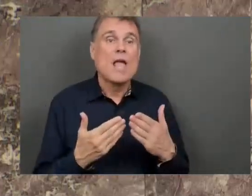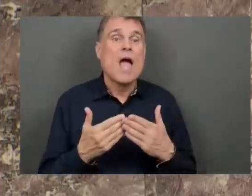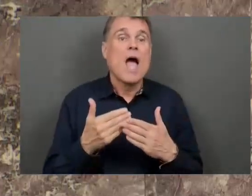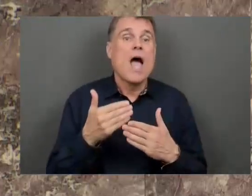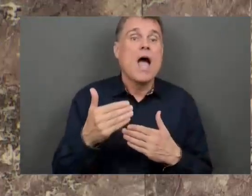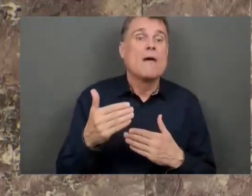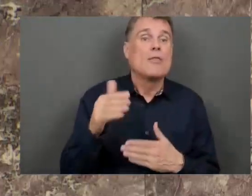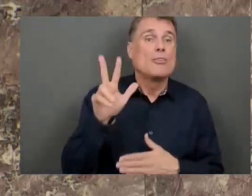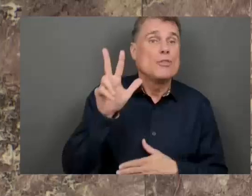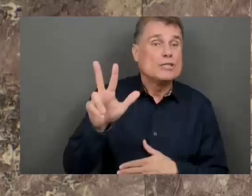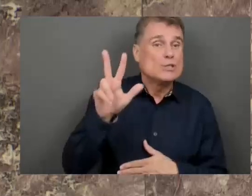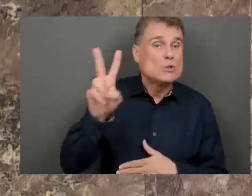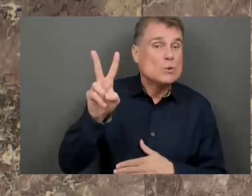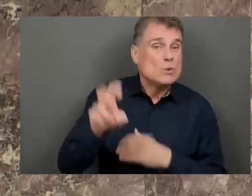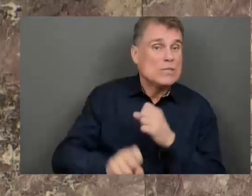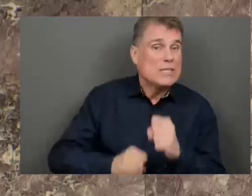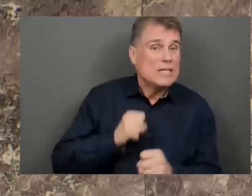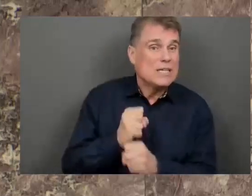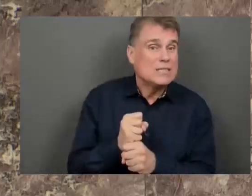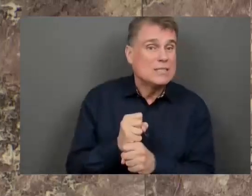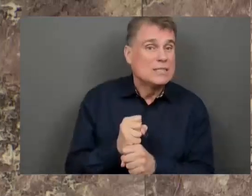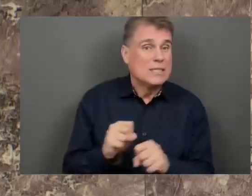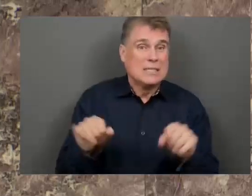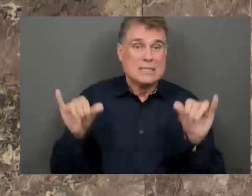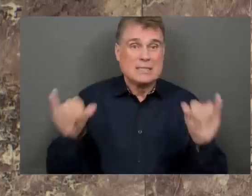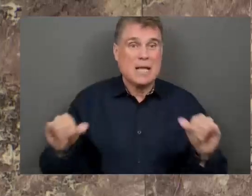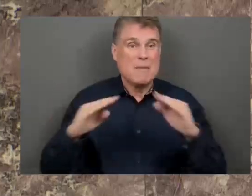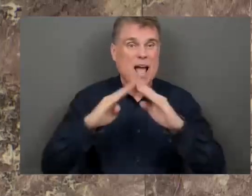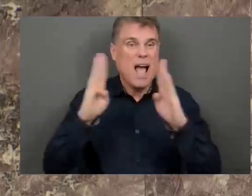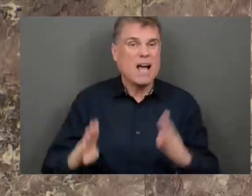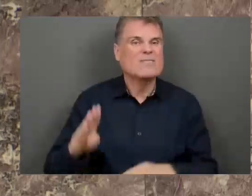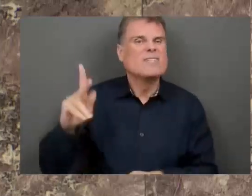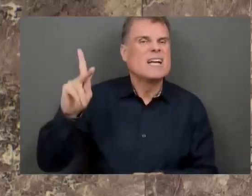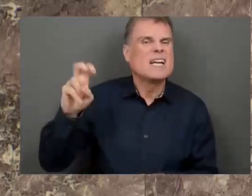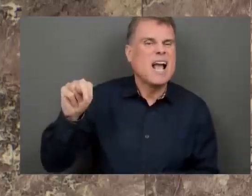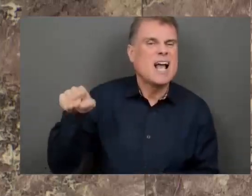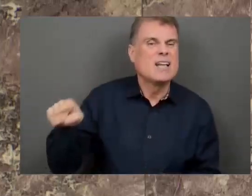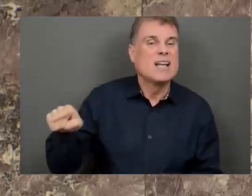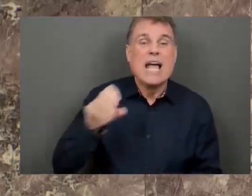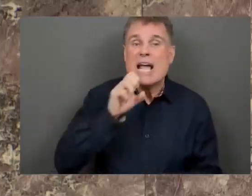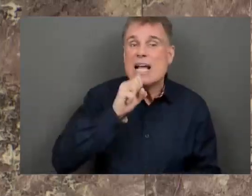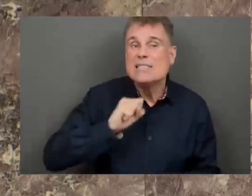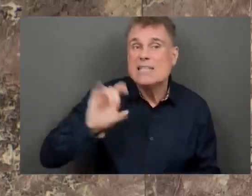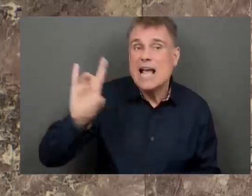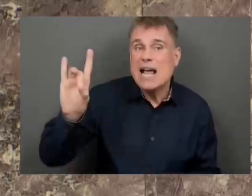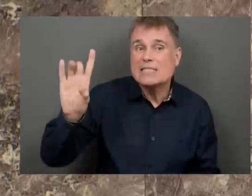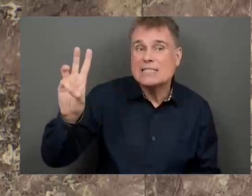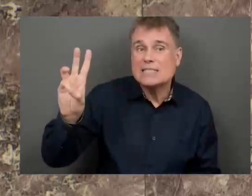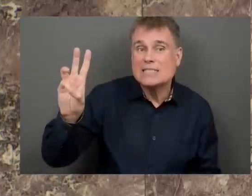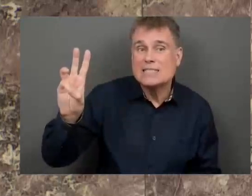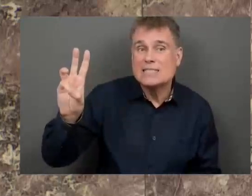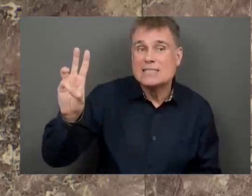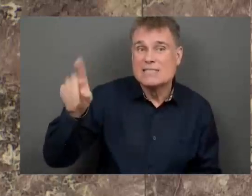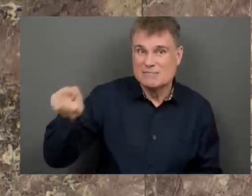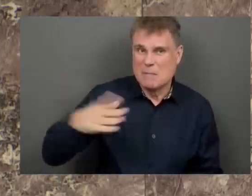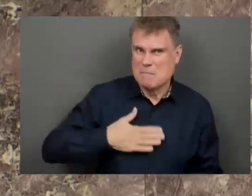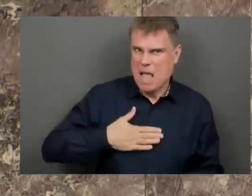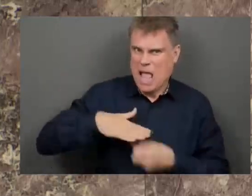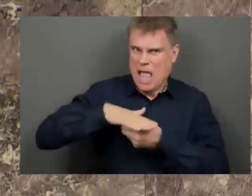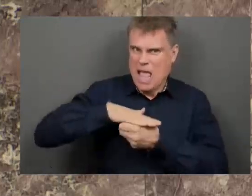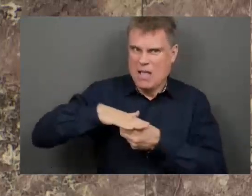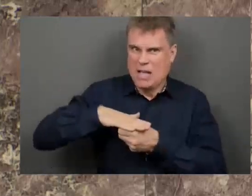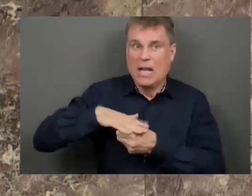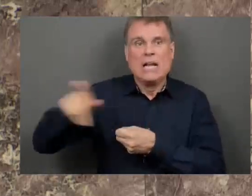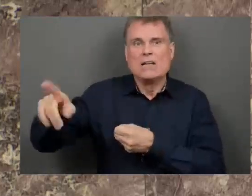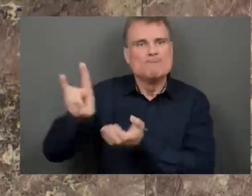an 86-year-old South Delta constituent of mine, was evicted, given 5 minutes to gather what he could, and left to sleep in his